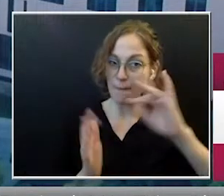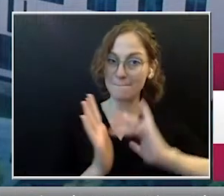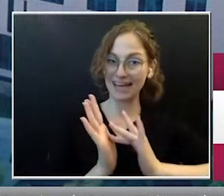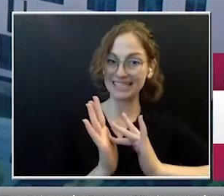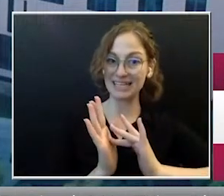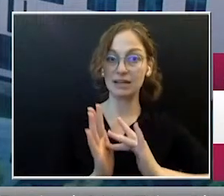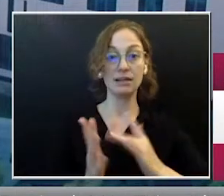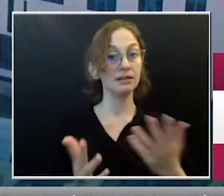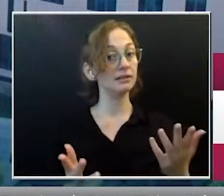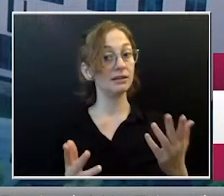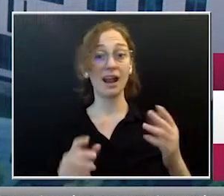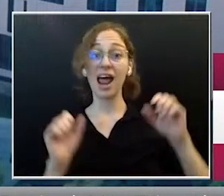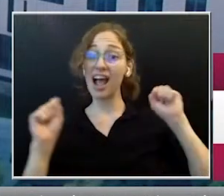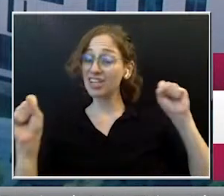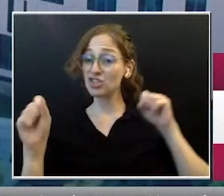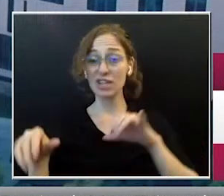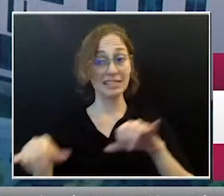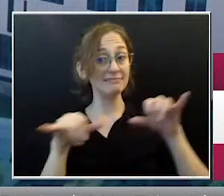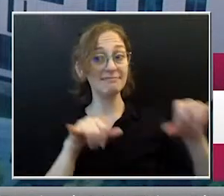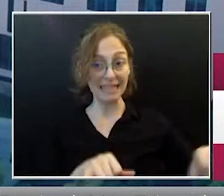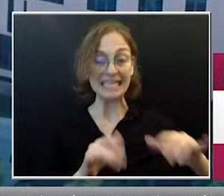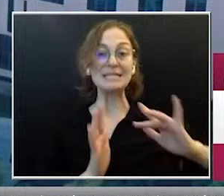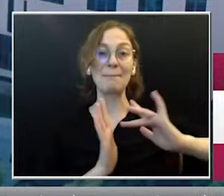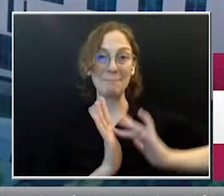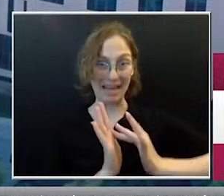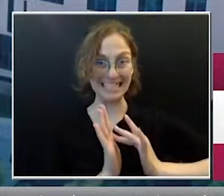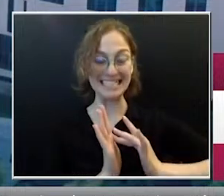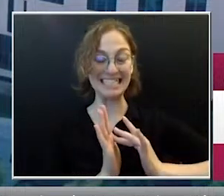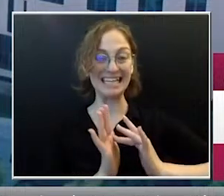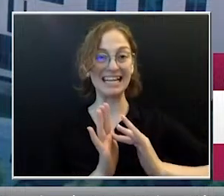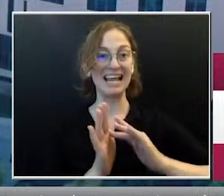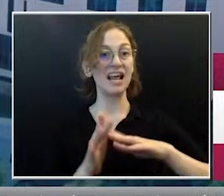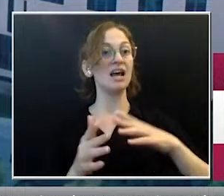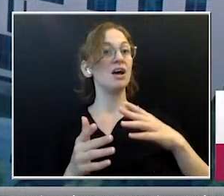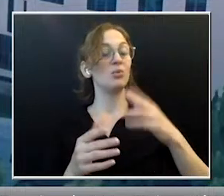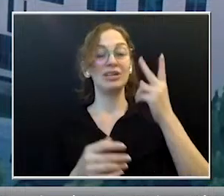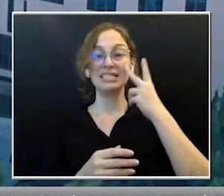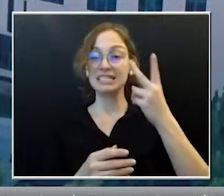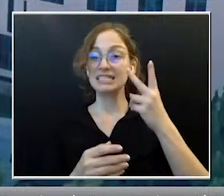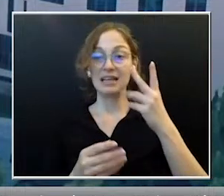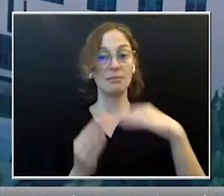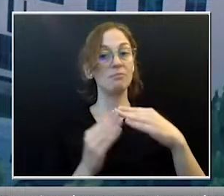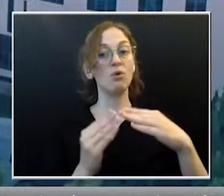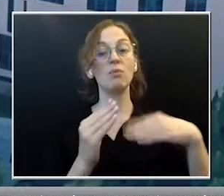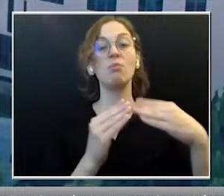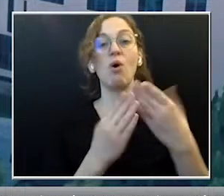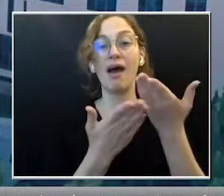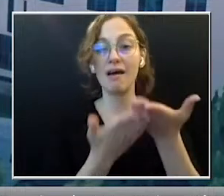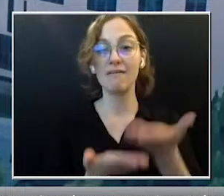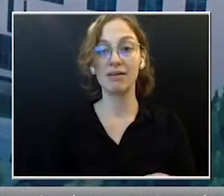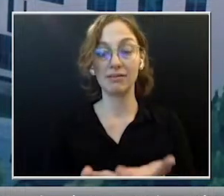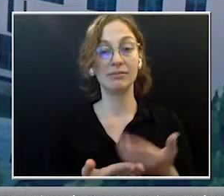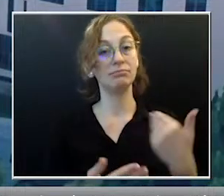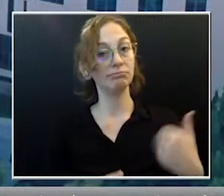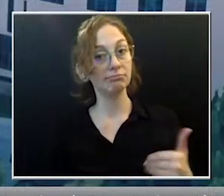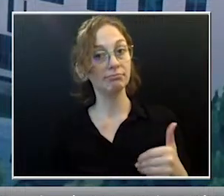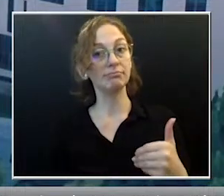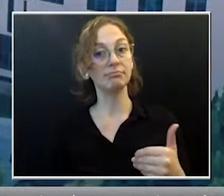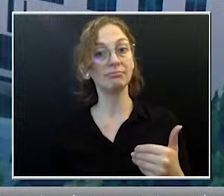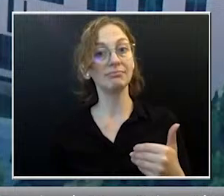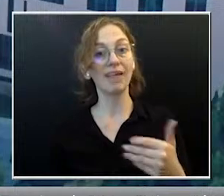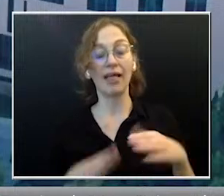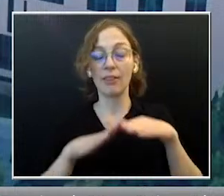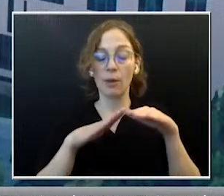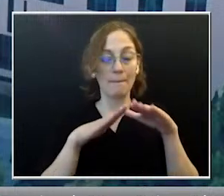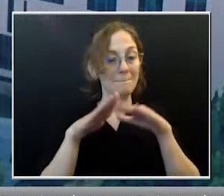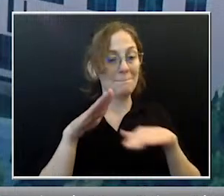evidence on what it does is increasingly powerful, that there are basic elements of